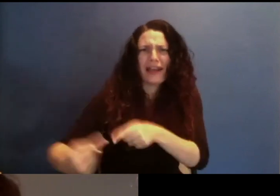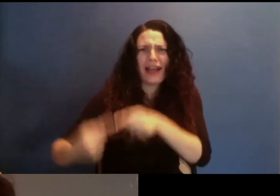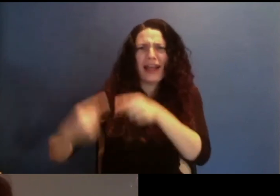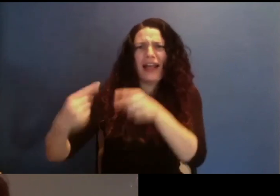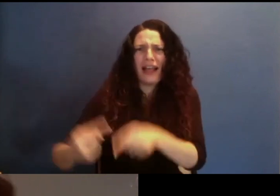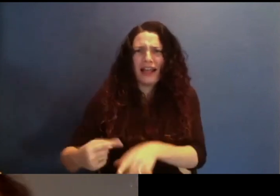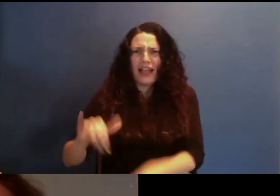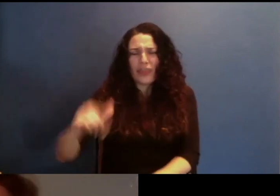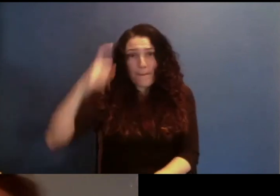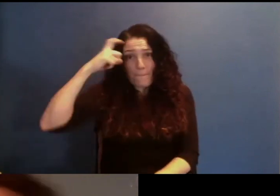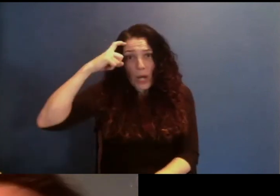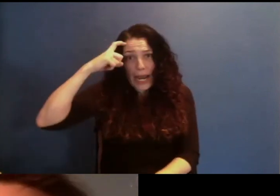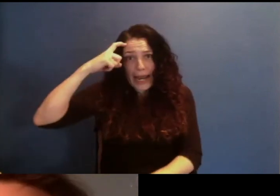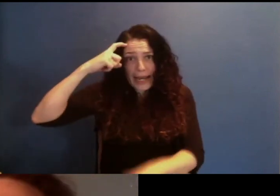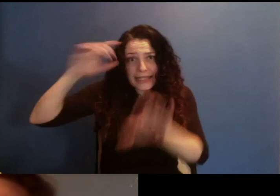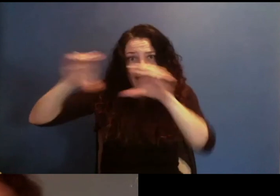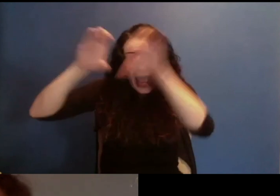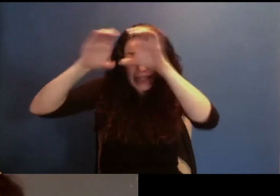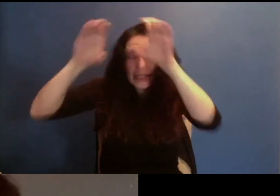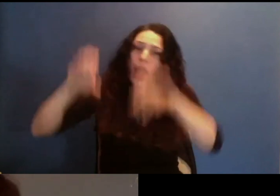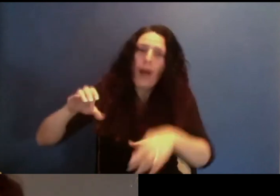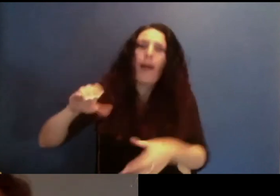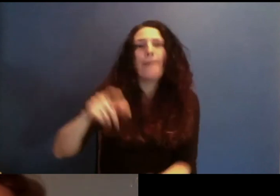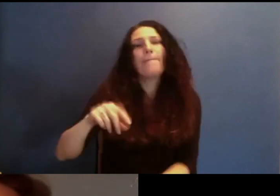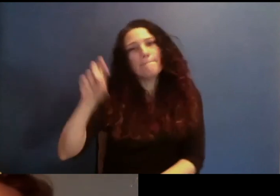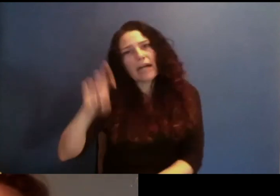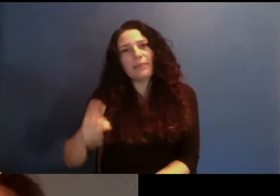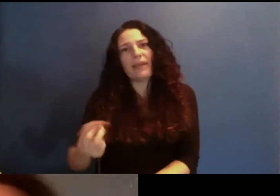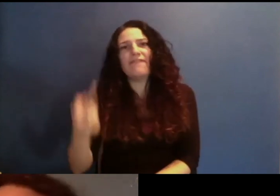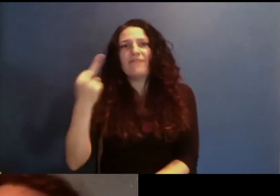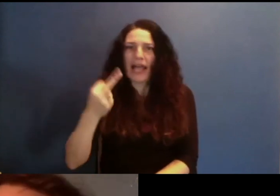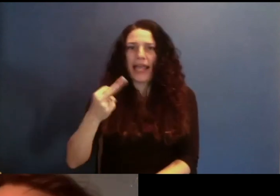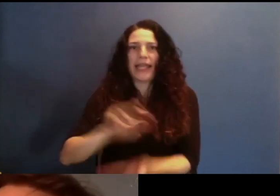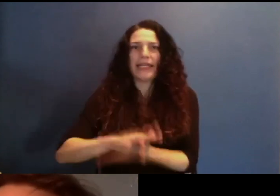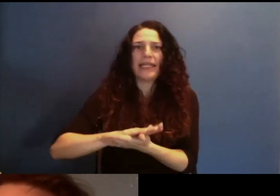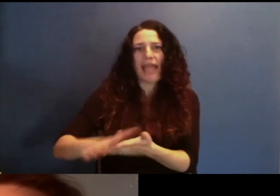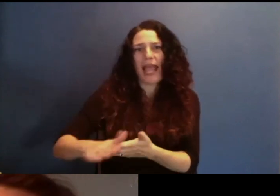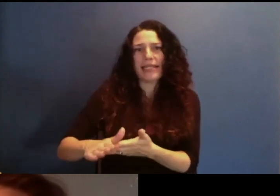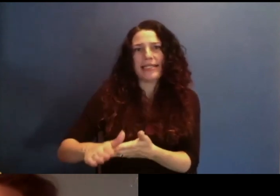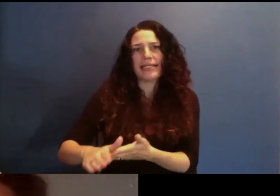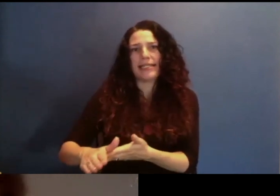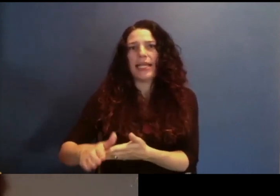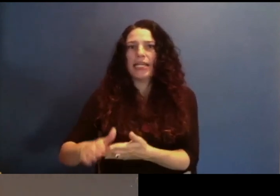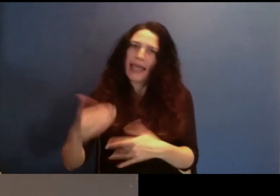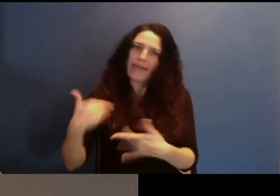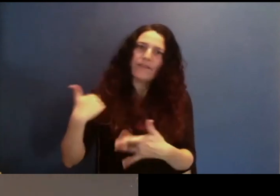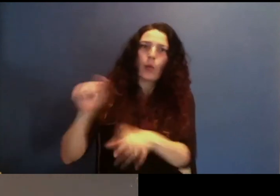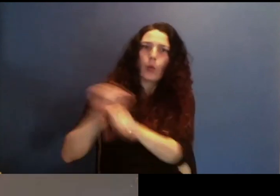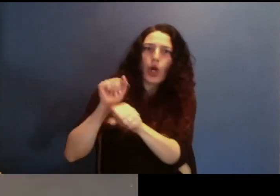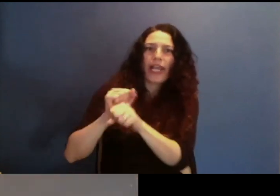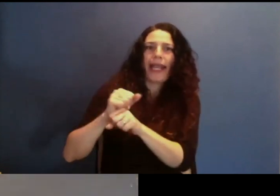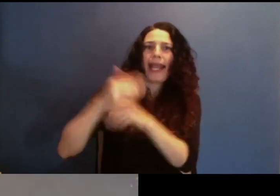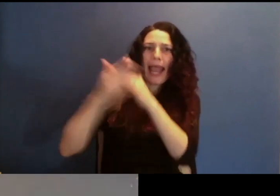active, I'm like, must be fucking nice. Same with people putting on gloves. I'm like, must be nice to have working hands.